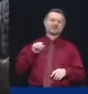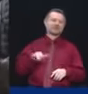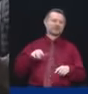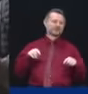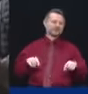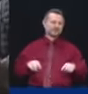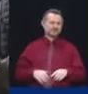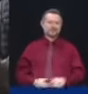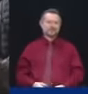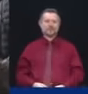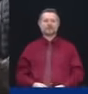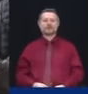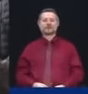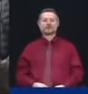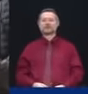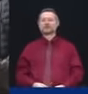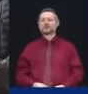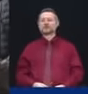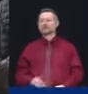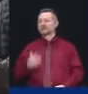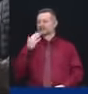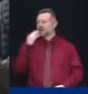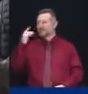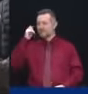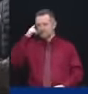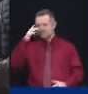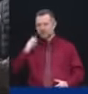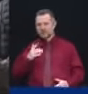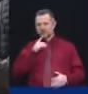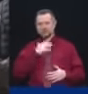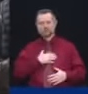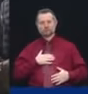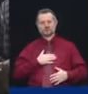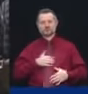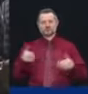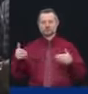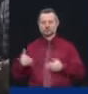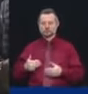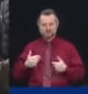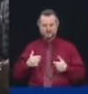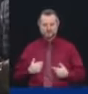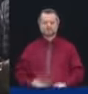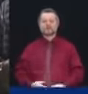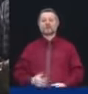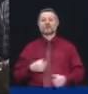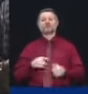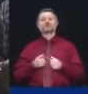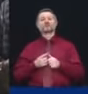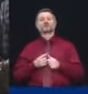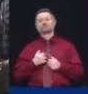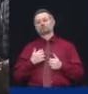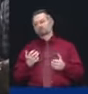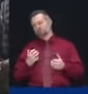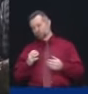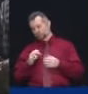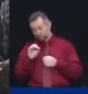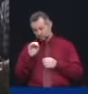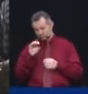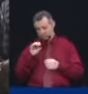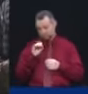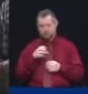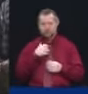Governor. Appreciate the introduction. First of all, I'd like to take a moment and acknowledge some of our partners that